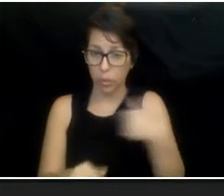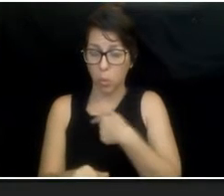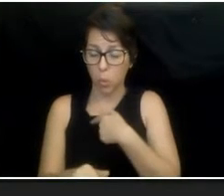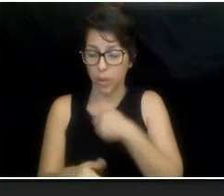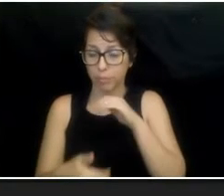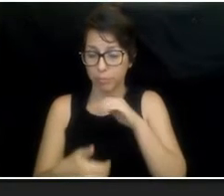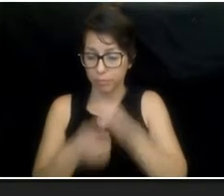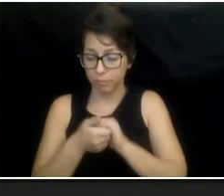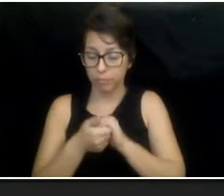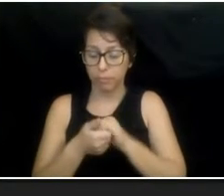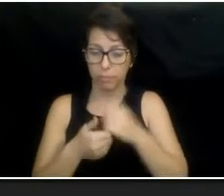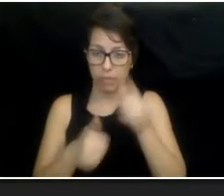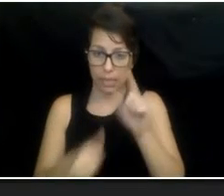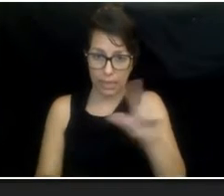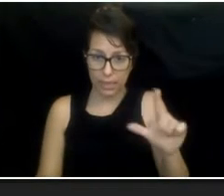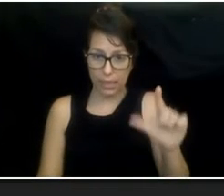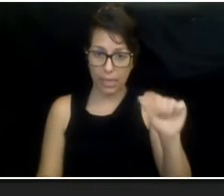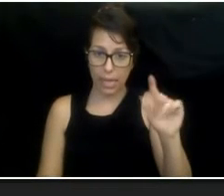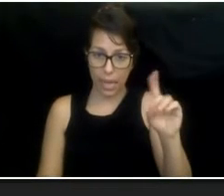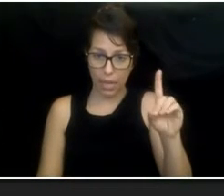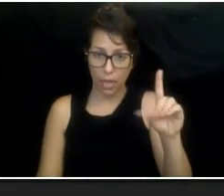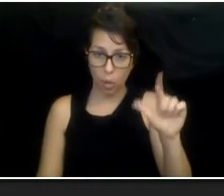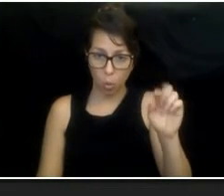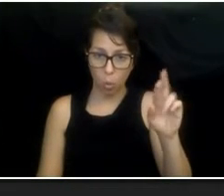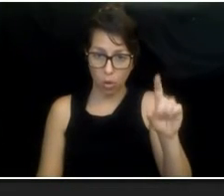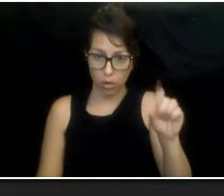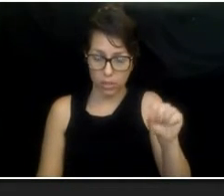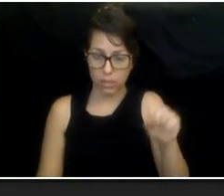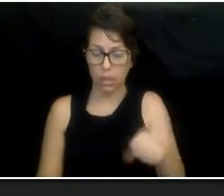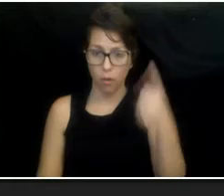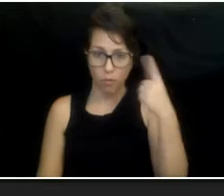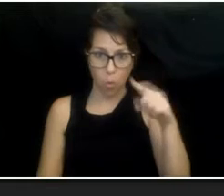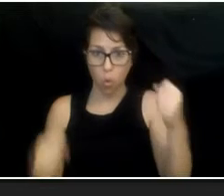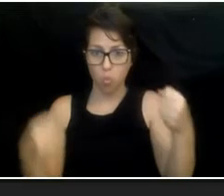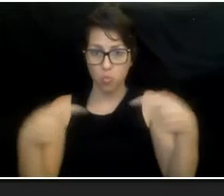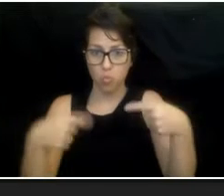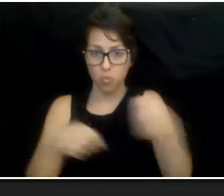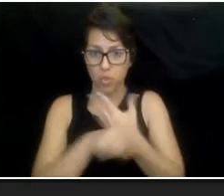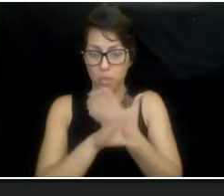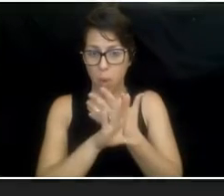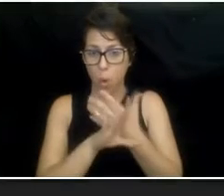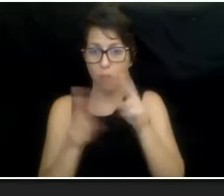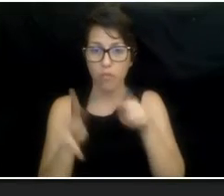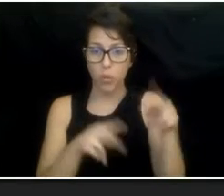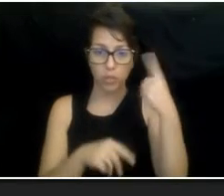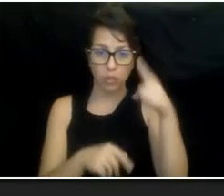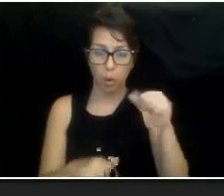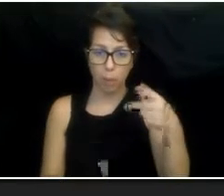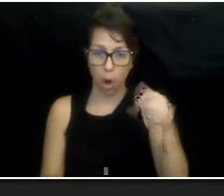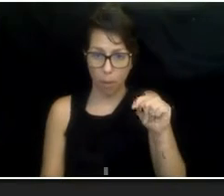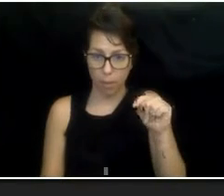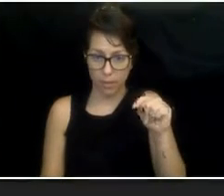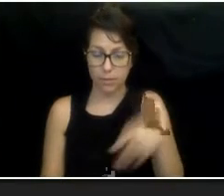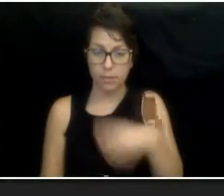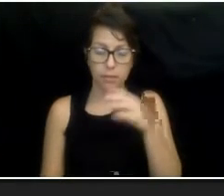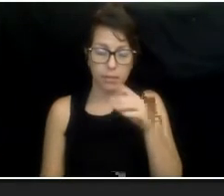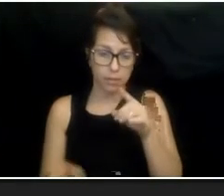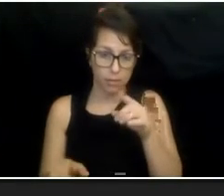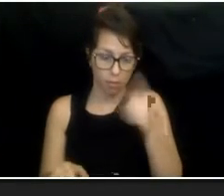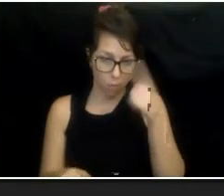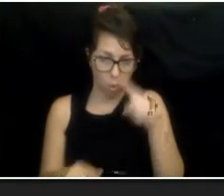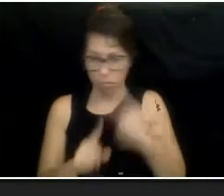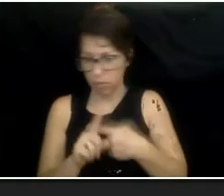about that because I think that information is really important are you saying that in this time right now there